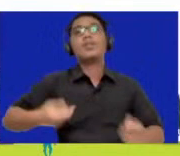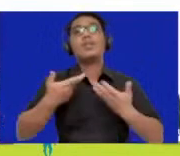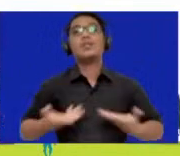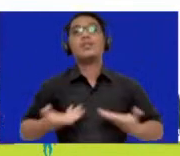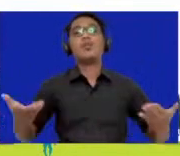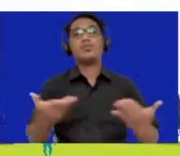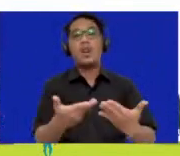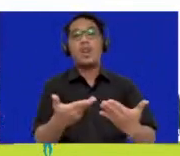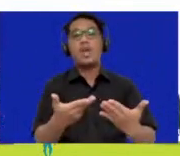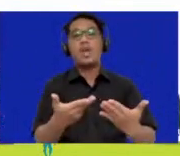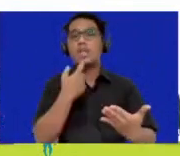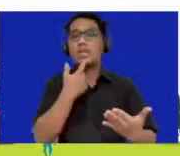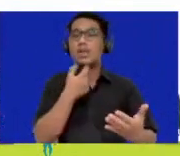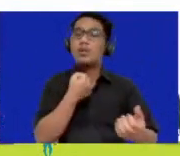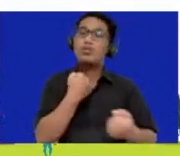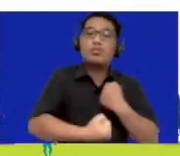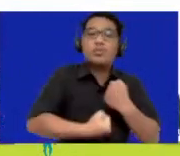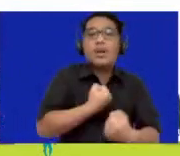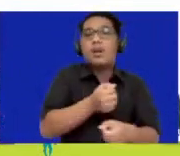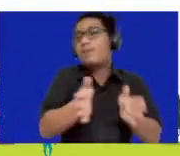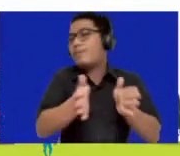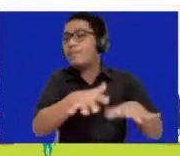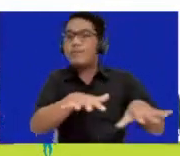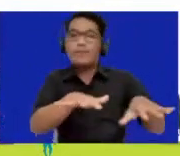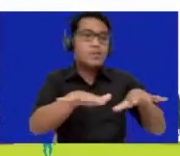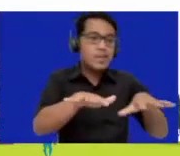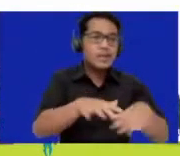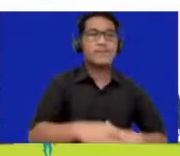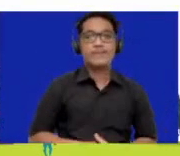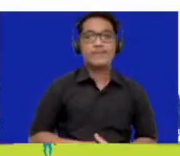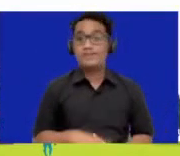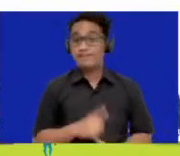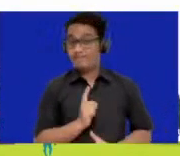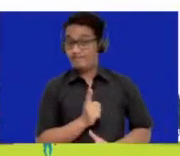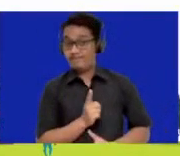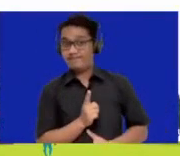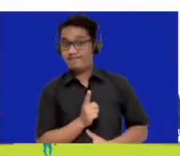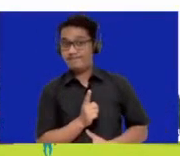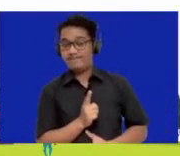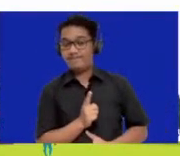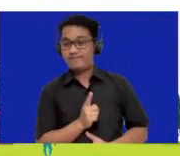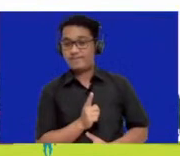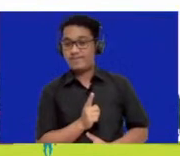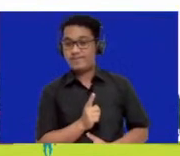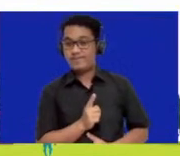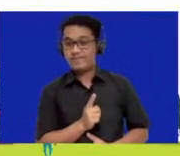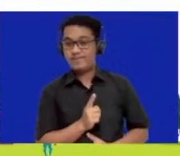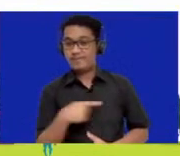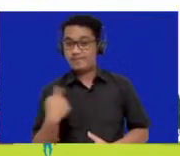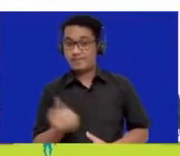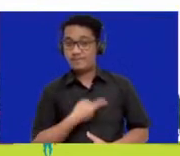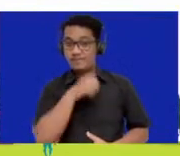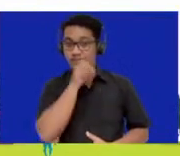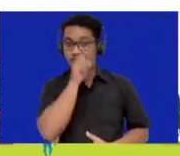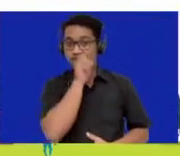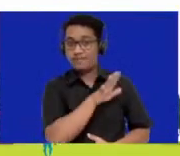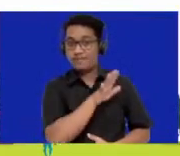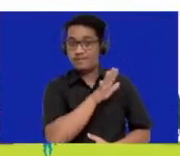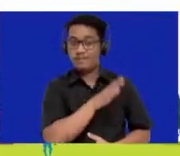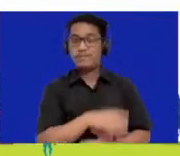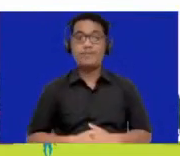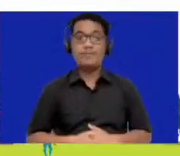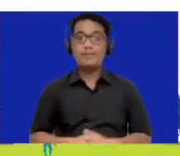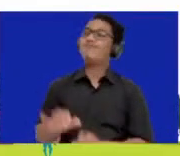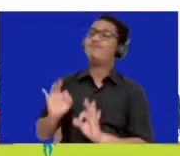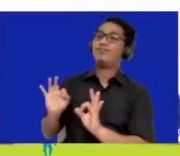bencana. Itu bisa yang kami jawab. Oke, thank you